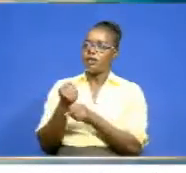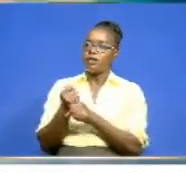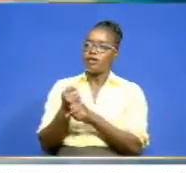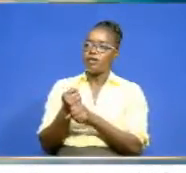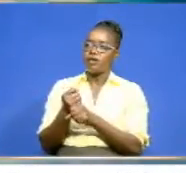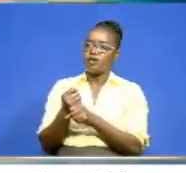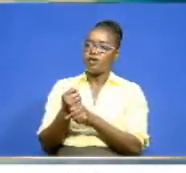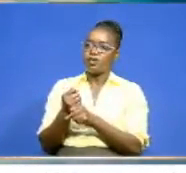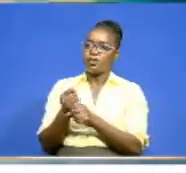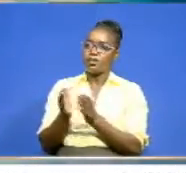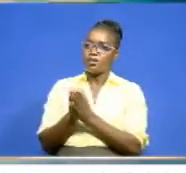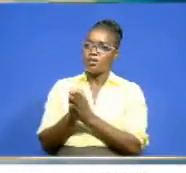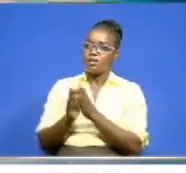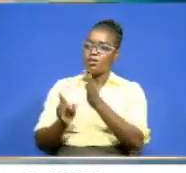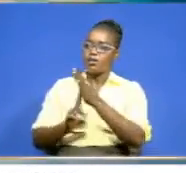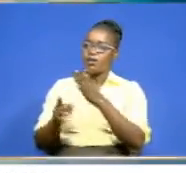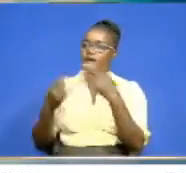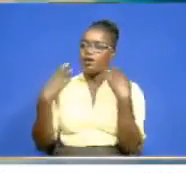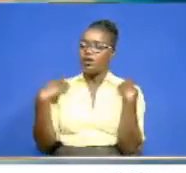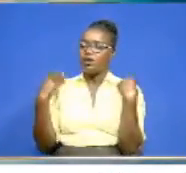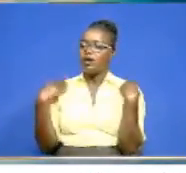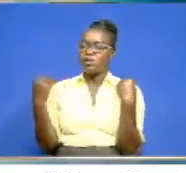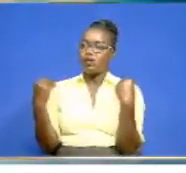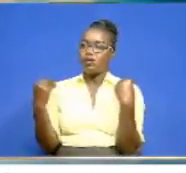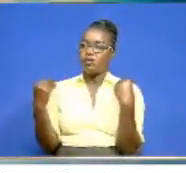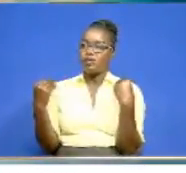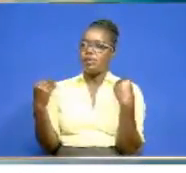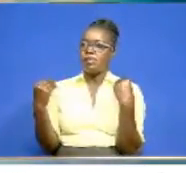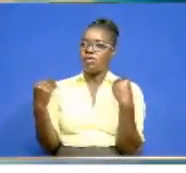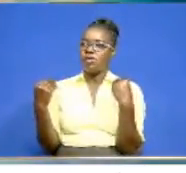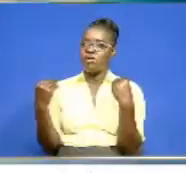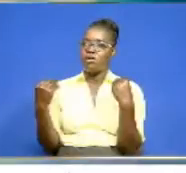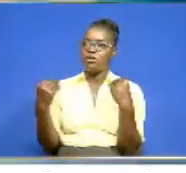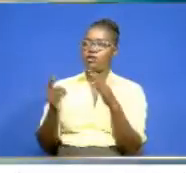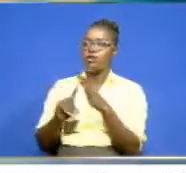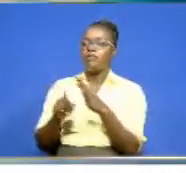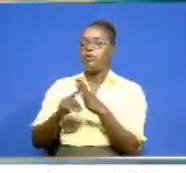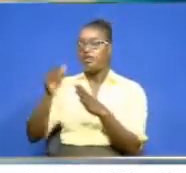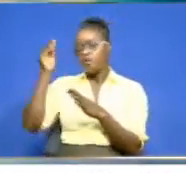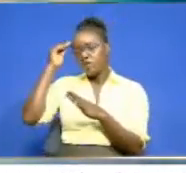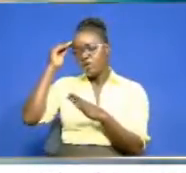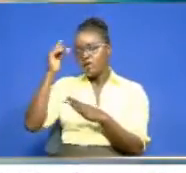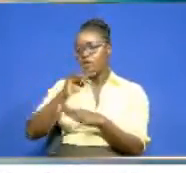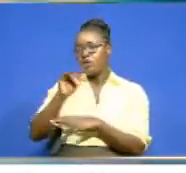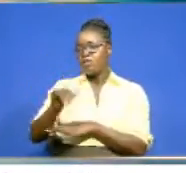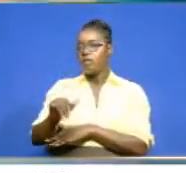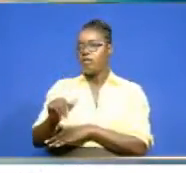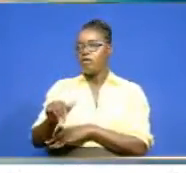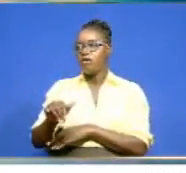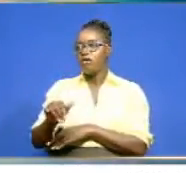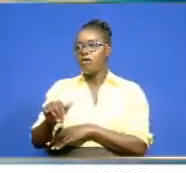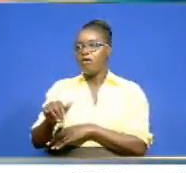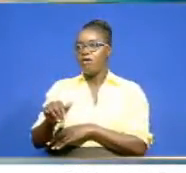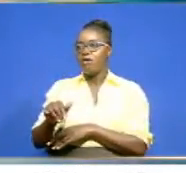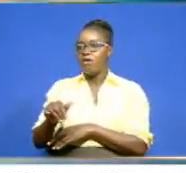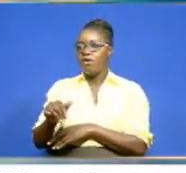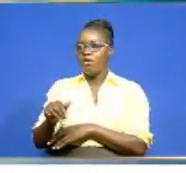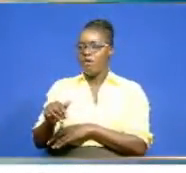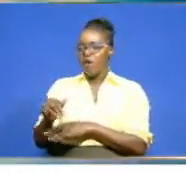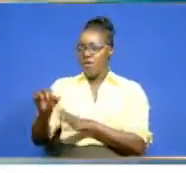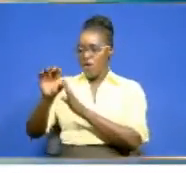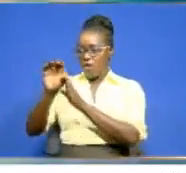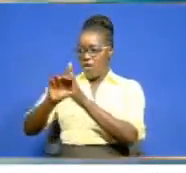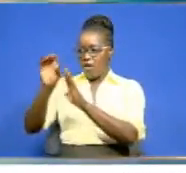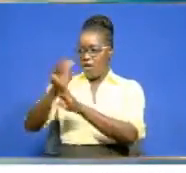they work in conjunction with the Ministry of Sports, or Ministry of Education, mm-hmm. so that theirs is to see the curriculum